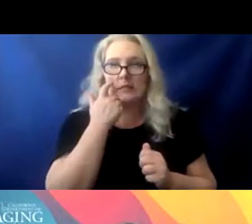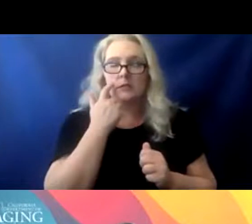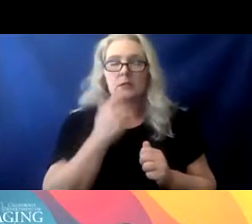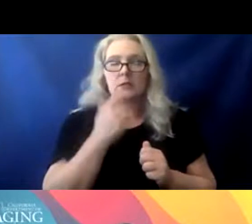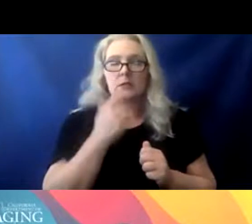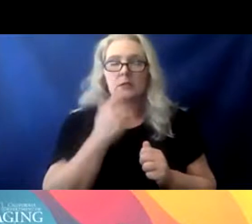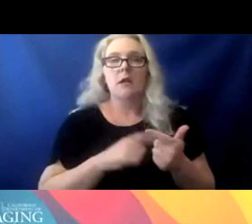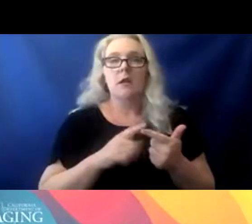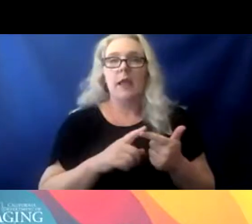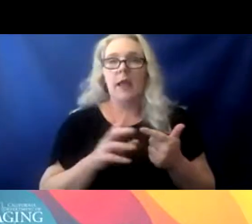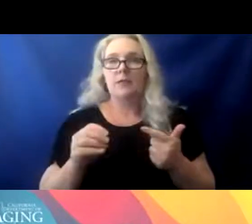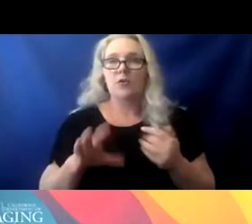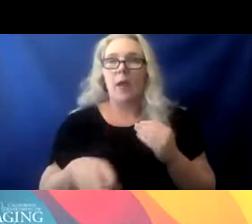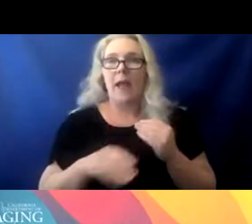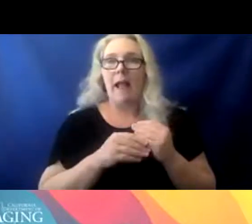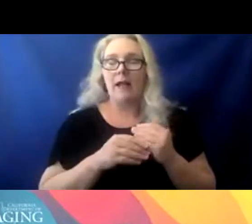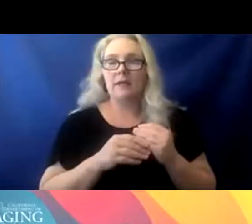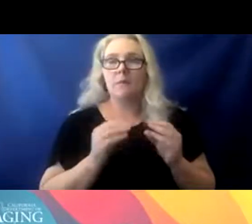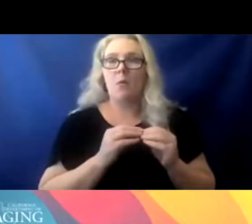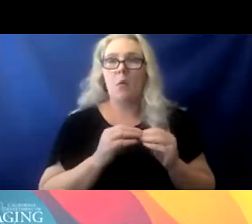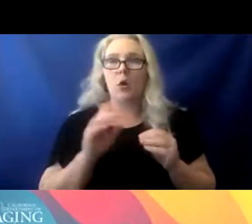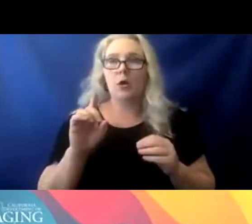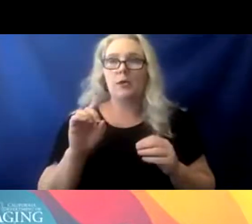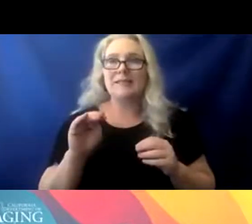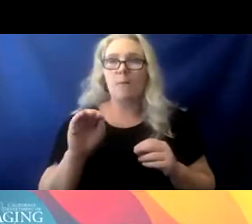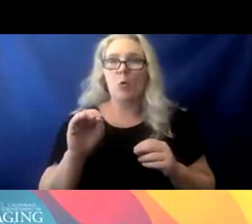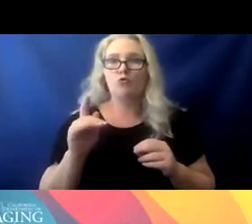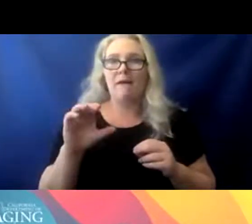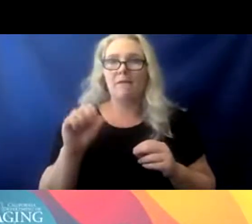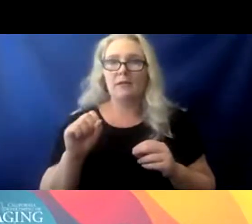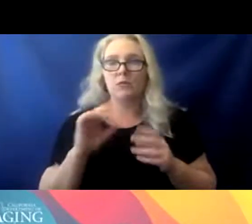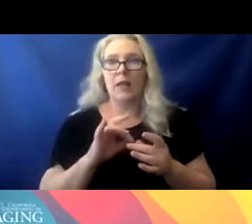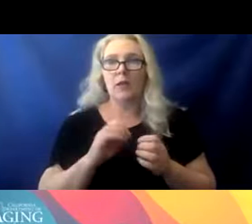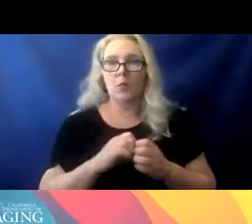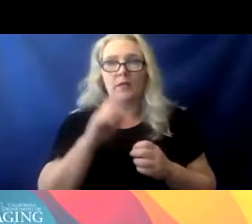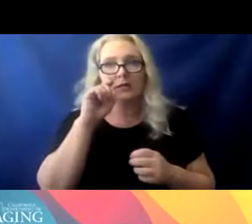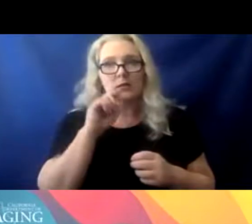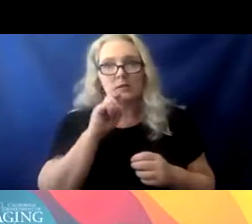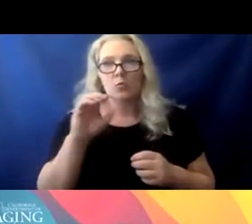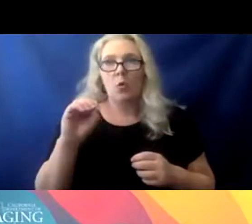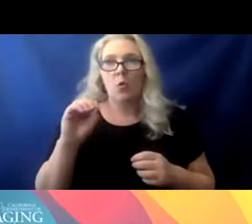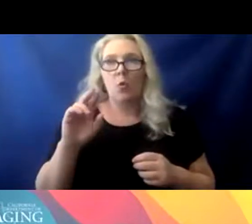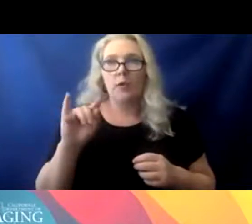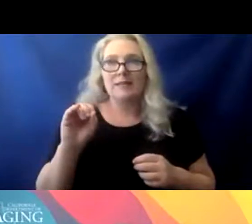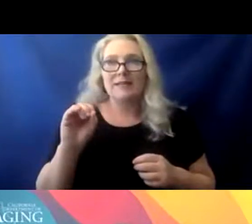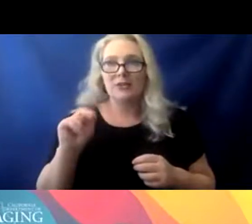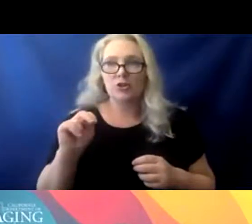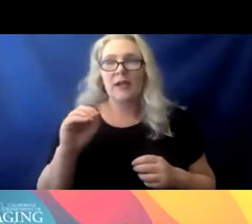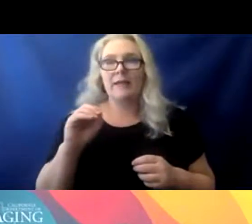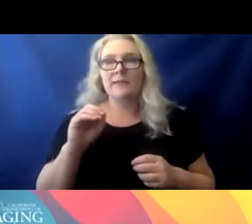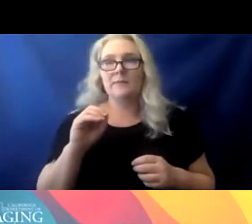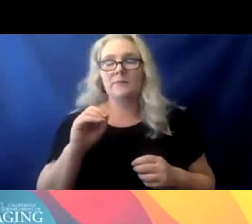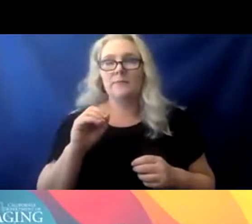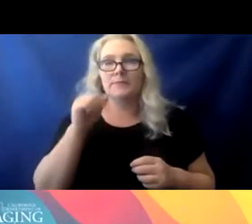also to add in demographics related to sexual orientation and gender identity. So we're excited to be able